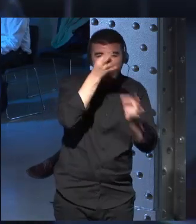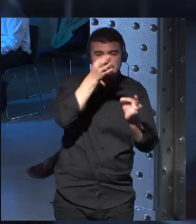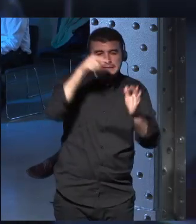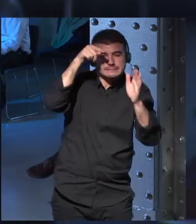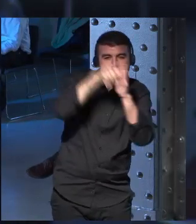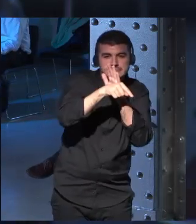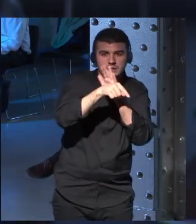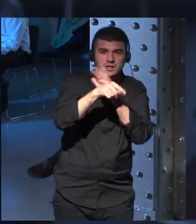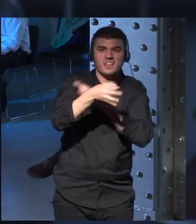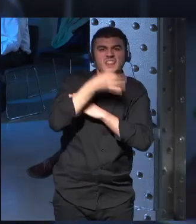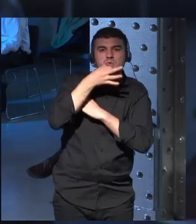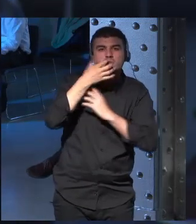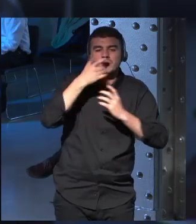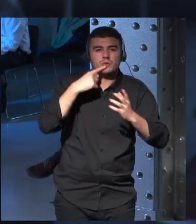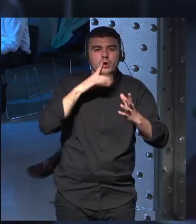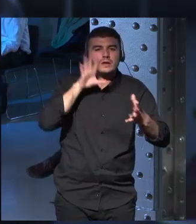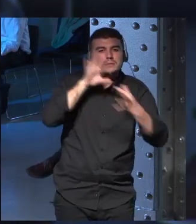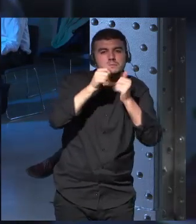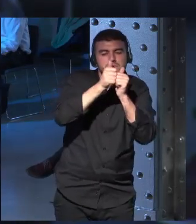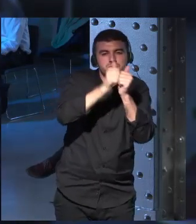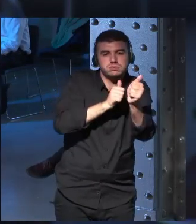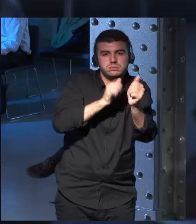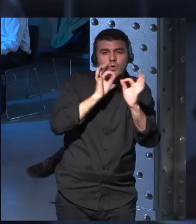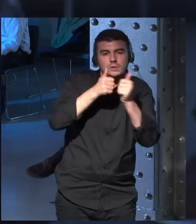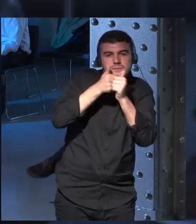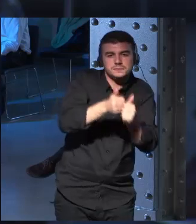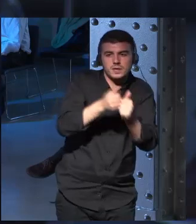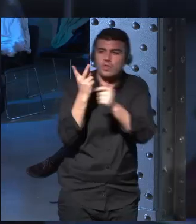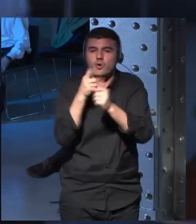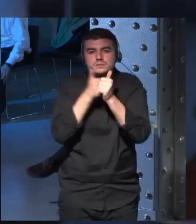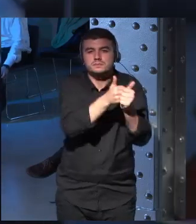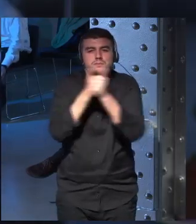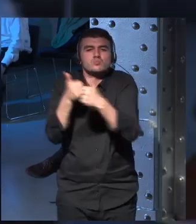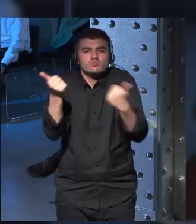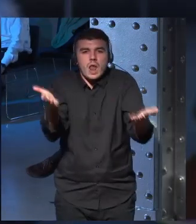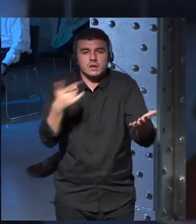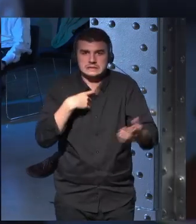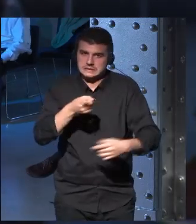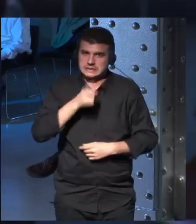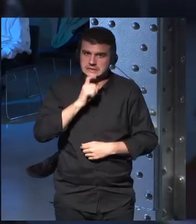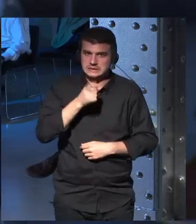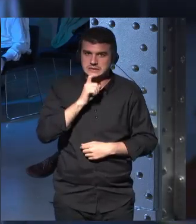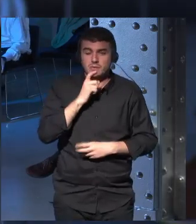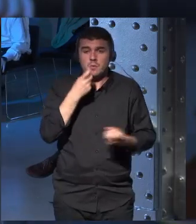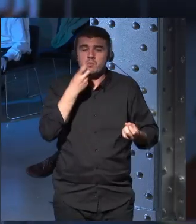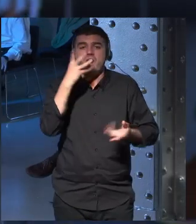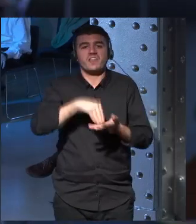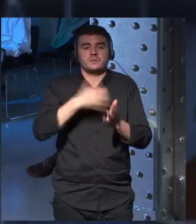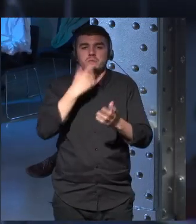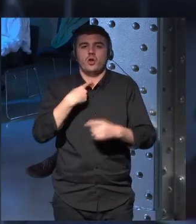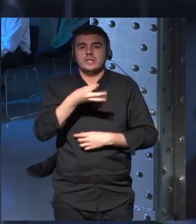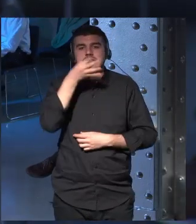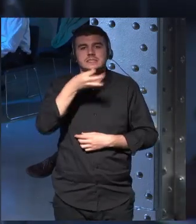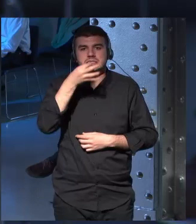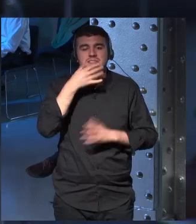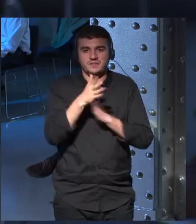addressed. It's quite possible that it is addressed to no one. Also,